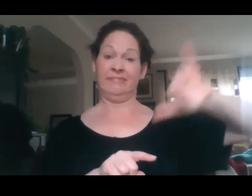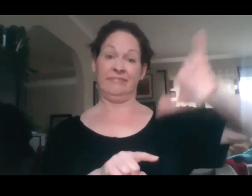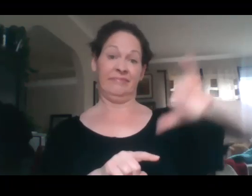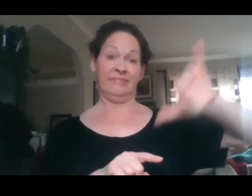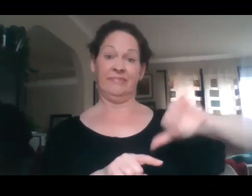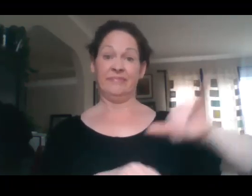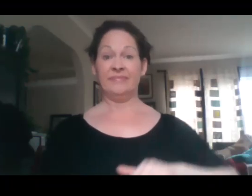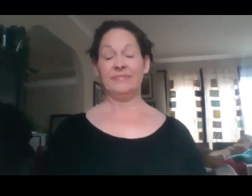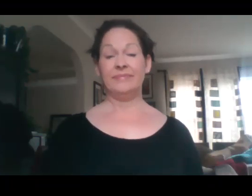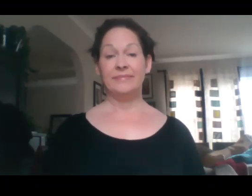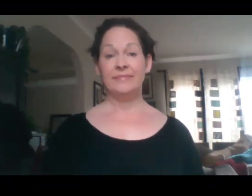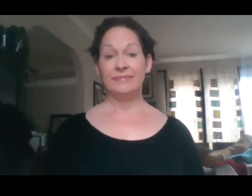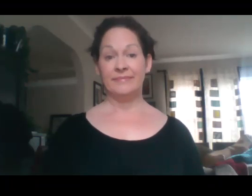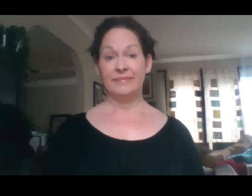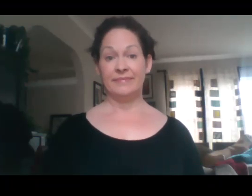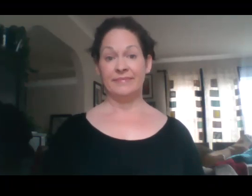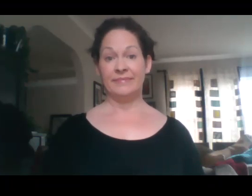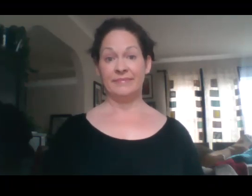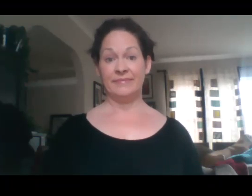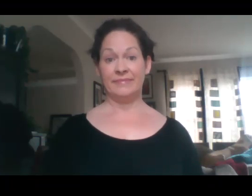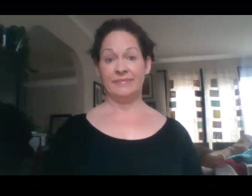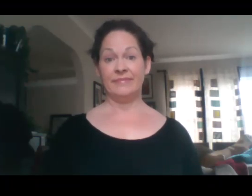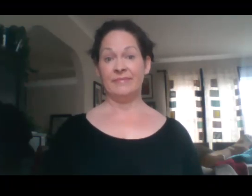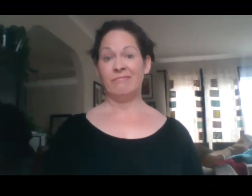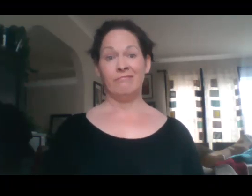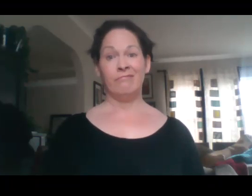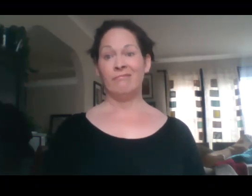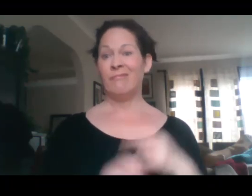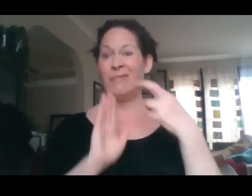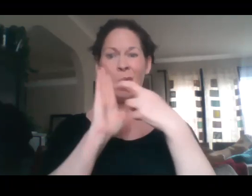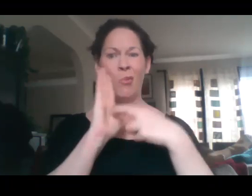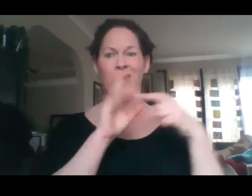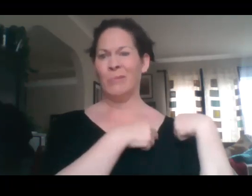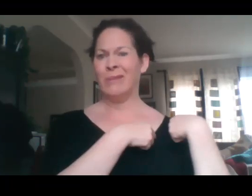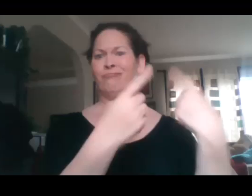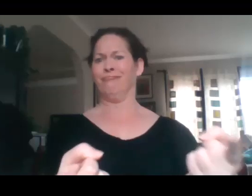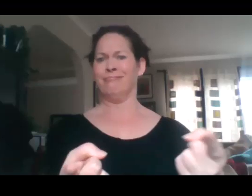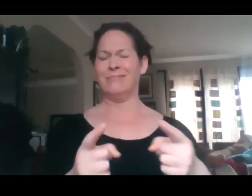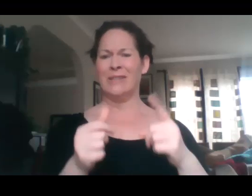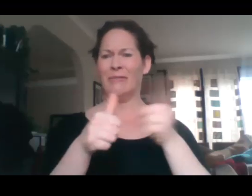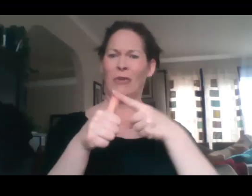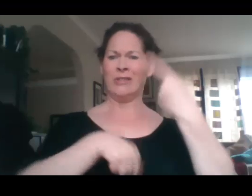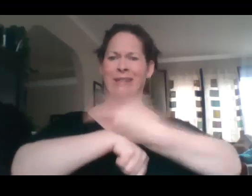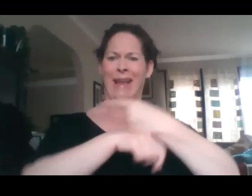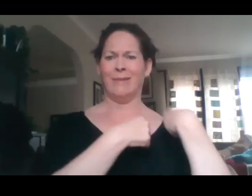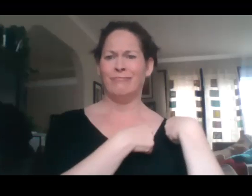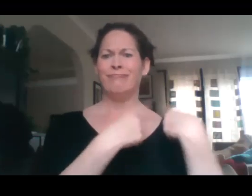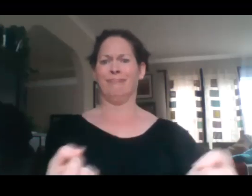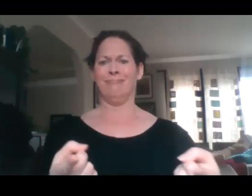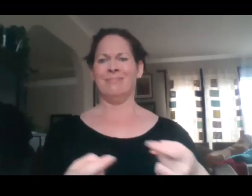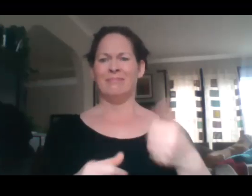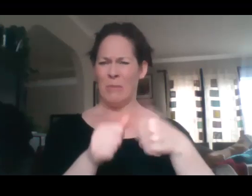Denominators in fractional exponents are the roots. Now, I've been saying that the whole time through the course, but I haven't given tons of things on this.